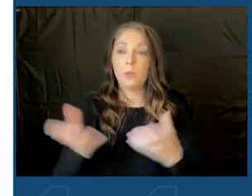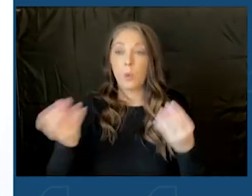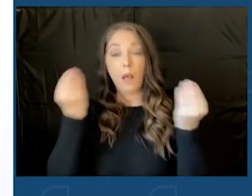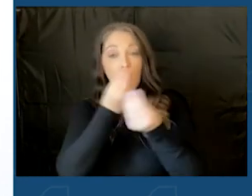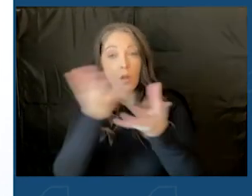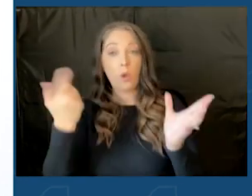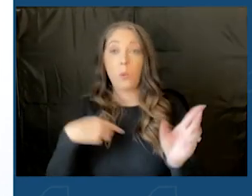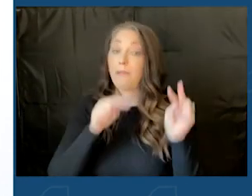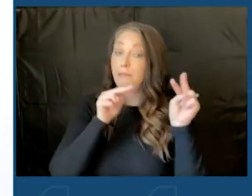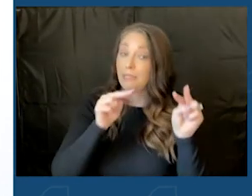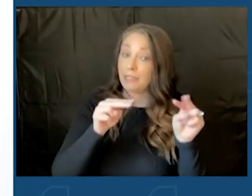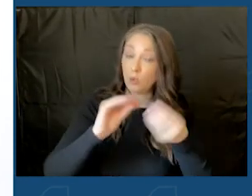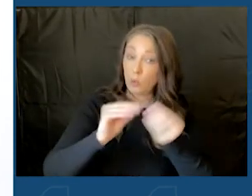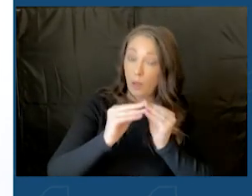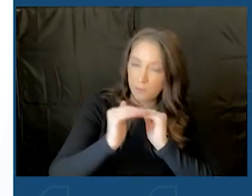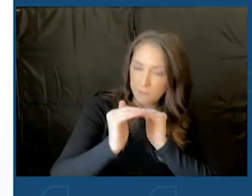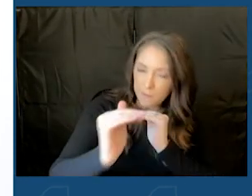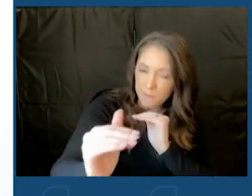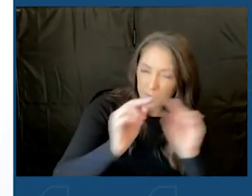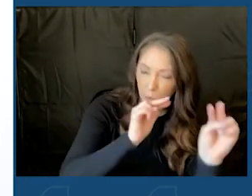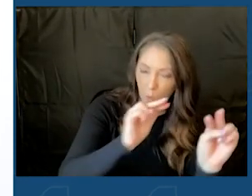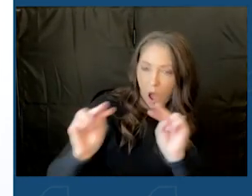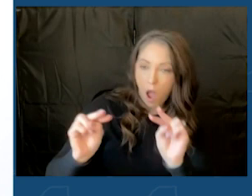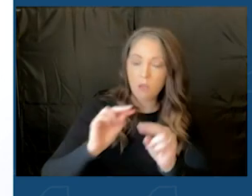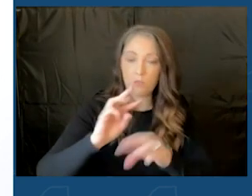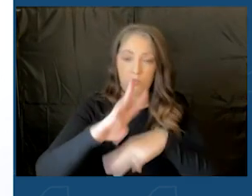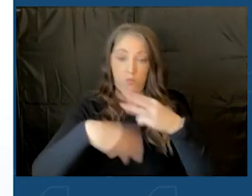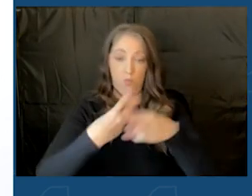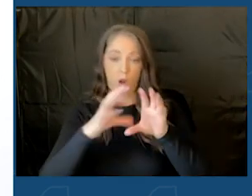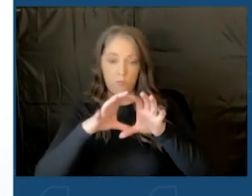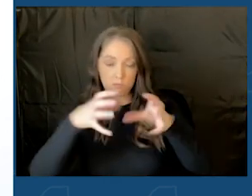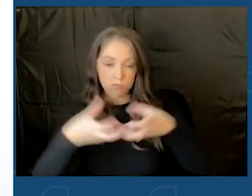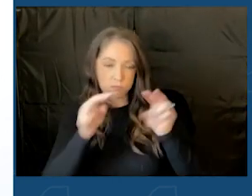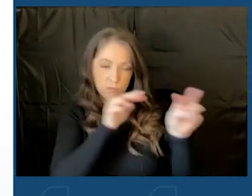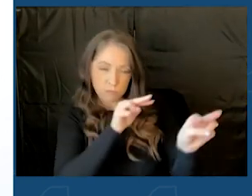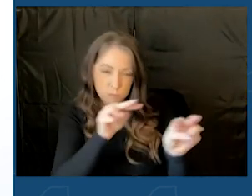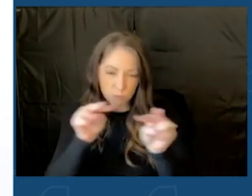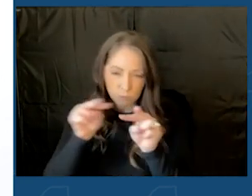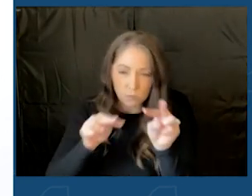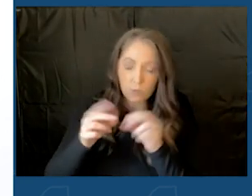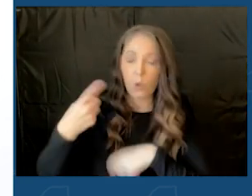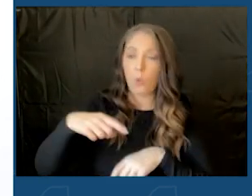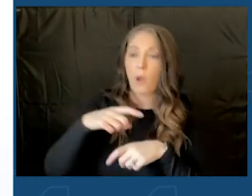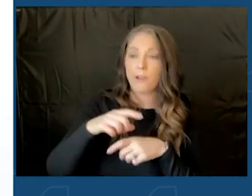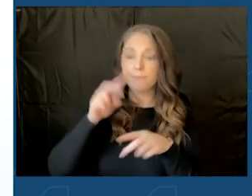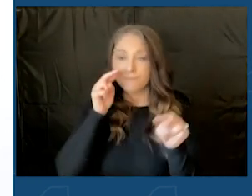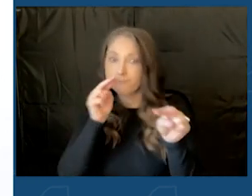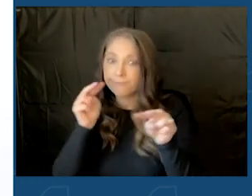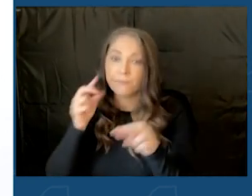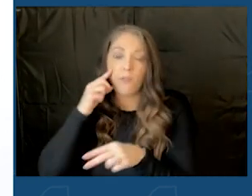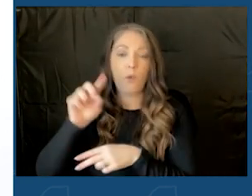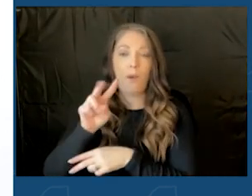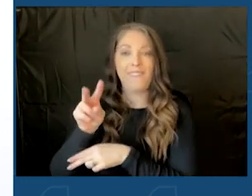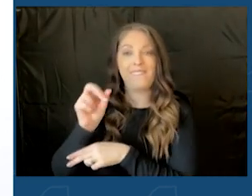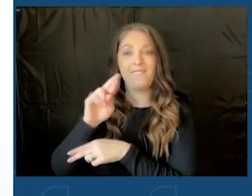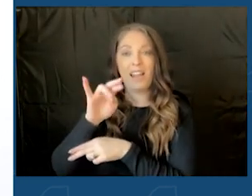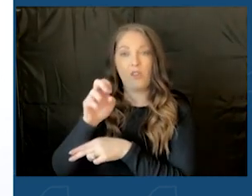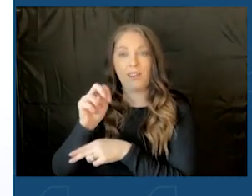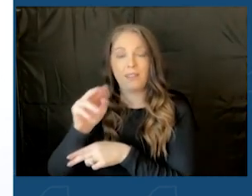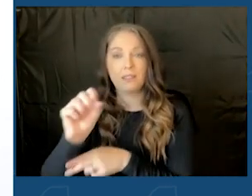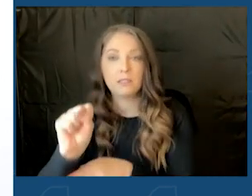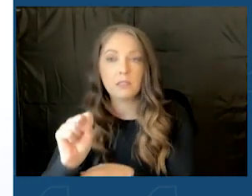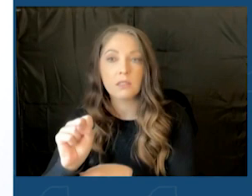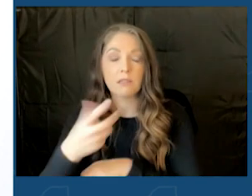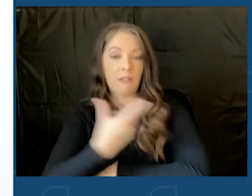watching the numbers. We're watching global trends. We're watching for variants. We're watching for any updates and vaccines. But we do believe that we're in a good place